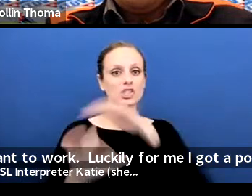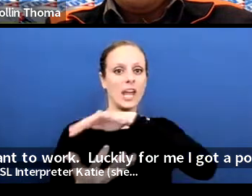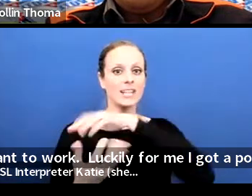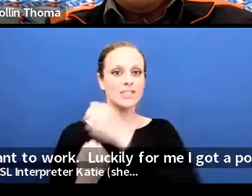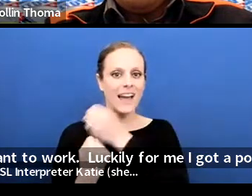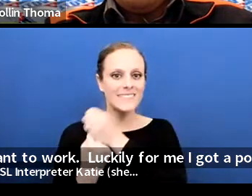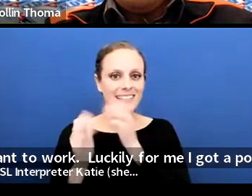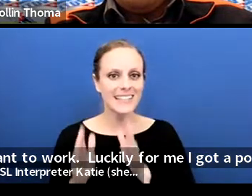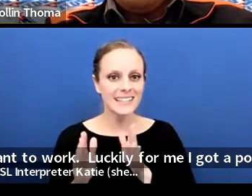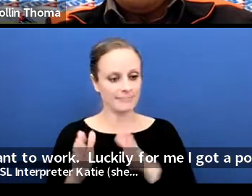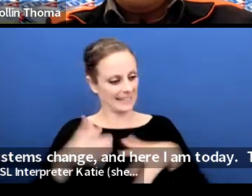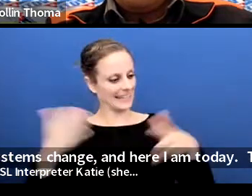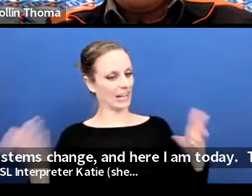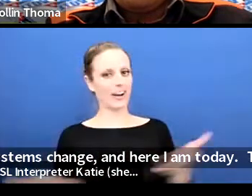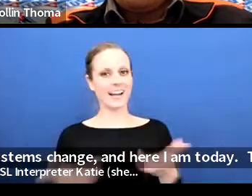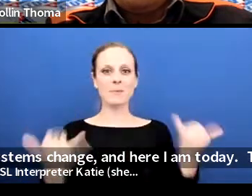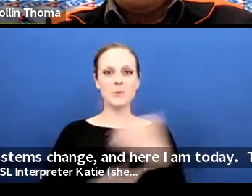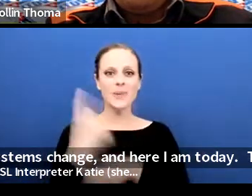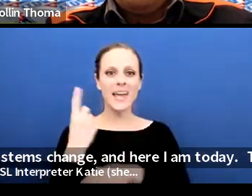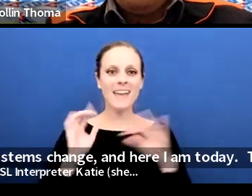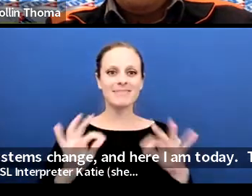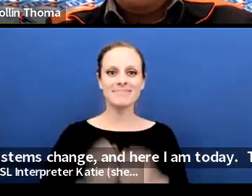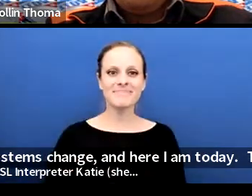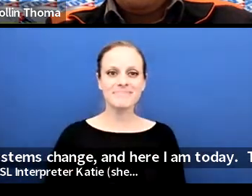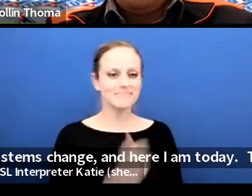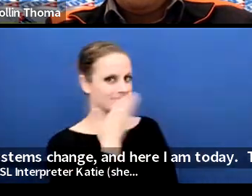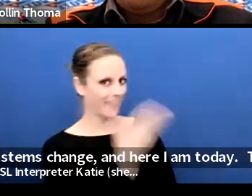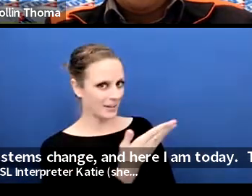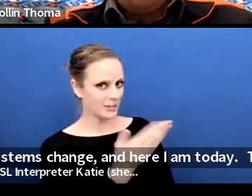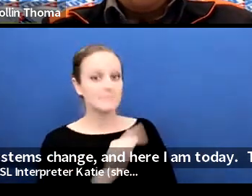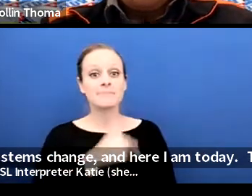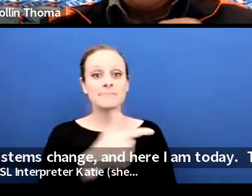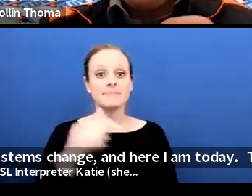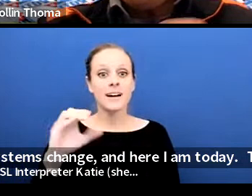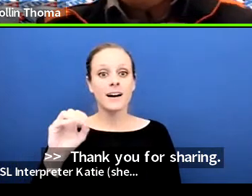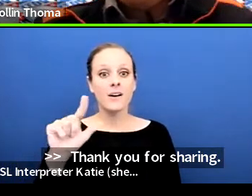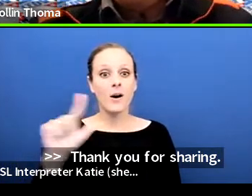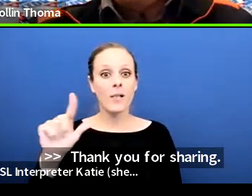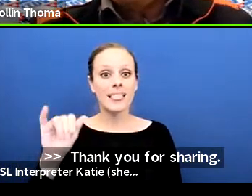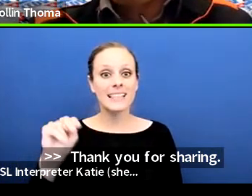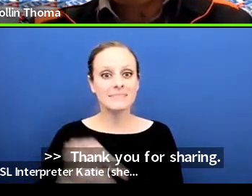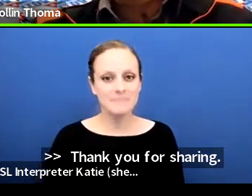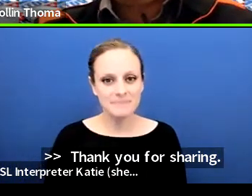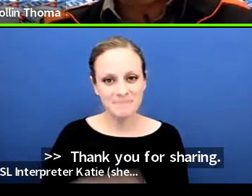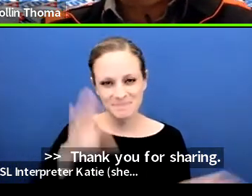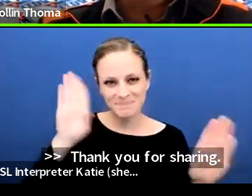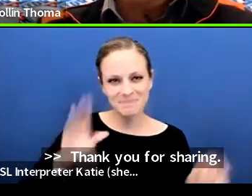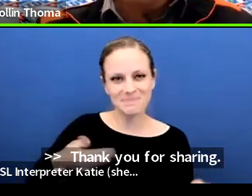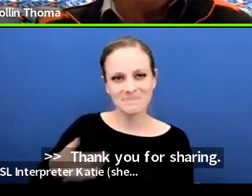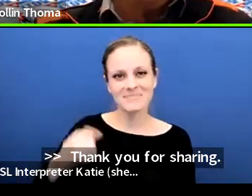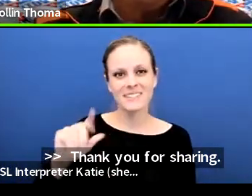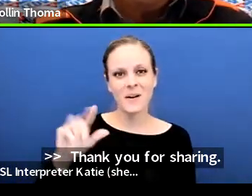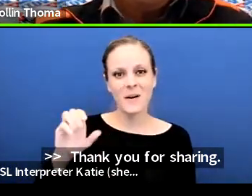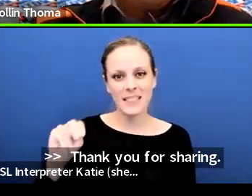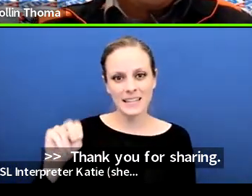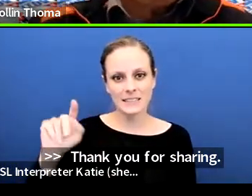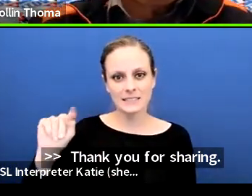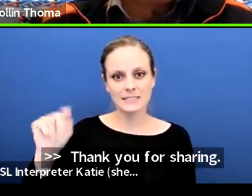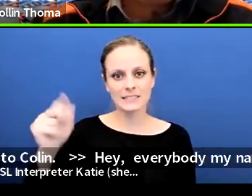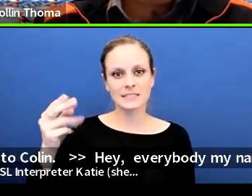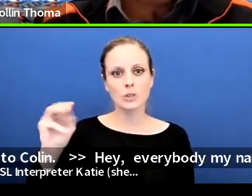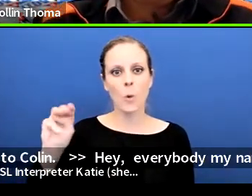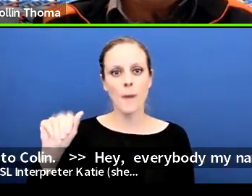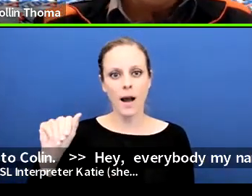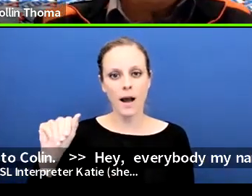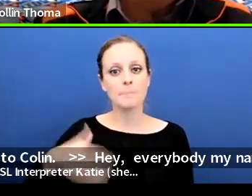you. Thank you for sharing. Let's go to Colin. Hey everybody, my name is Colin Thompson. I